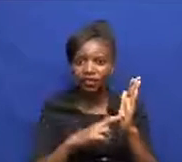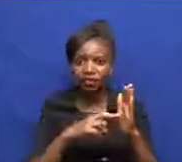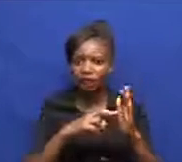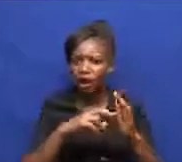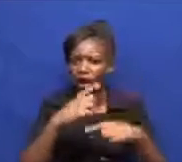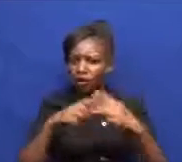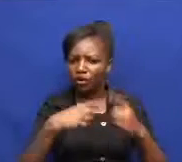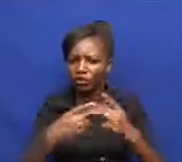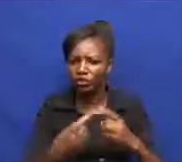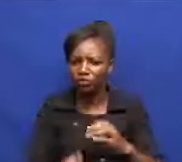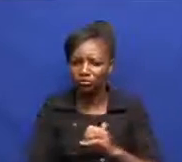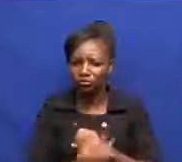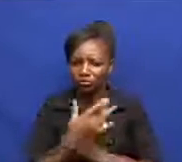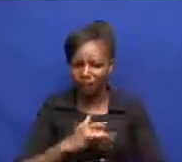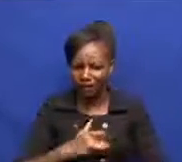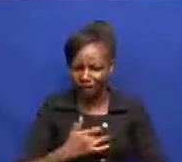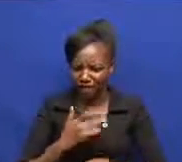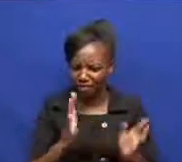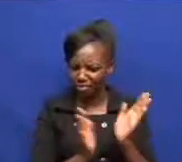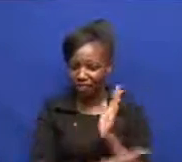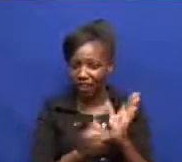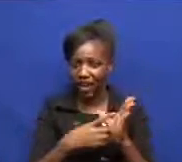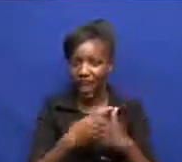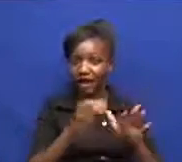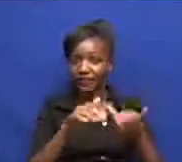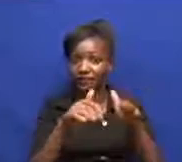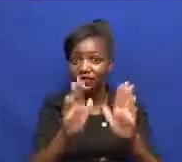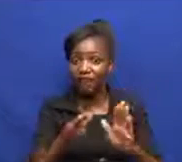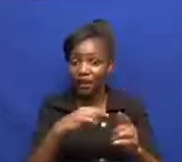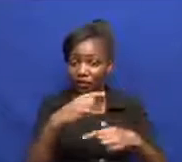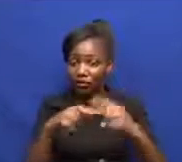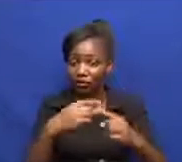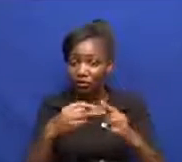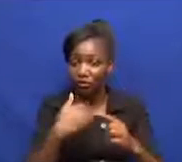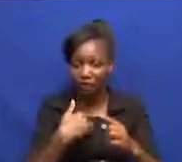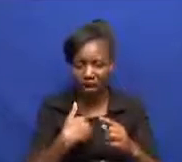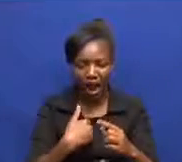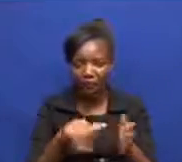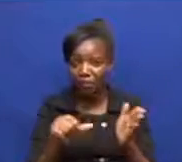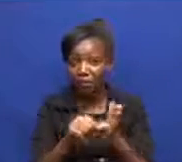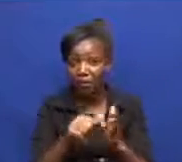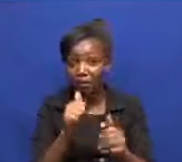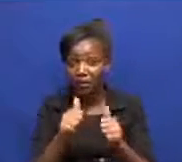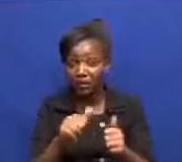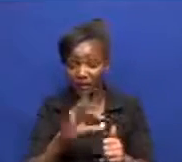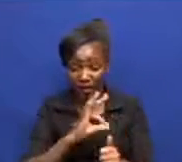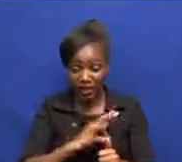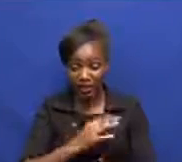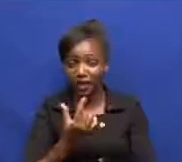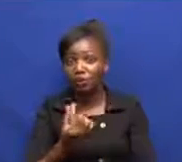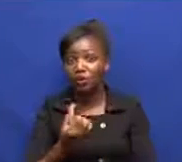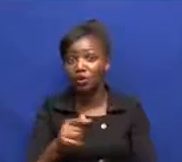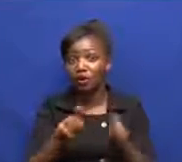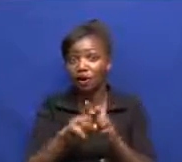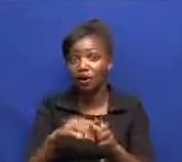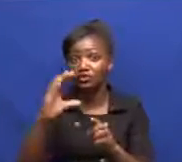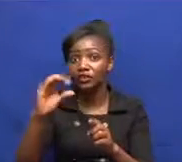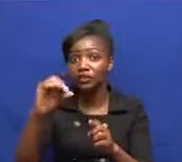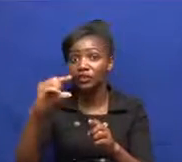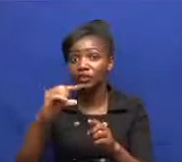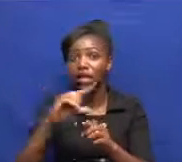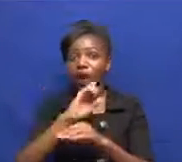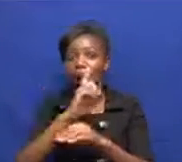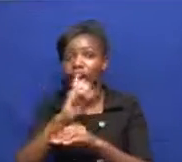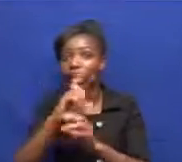mixed reactions, farmers continue to face the brunt of receiving low incomes. Now the Council of Governors has issued a warning